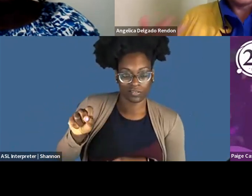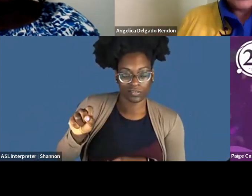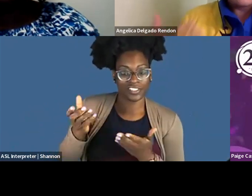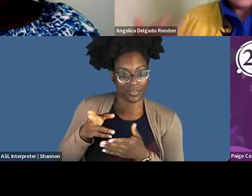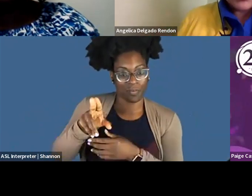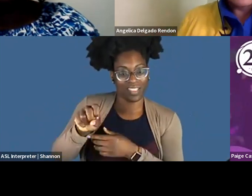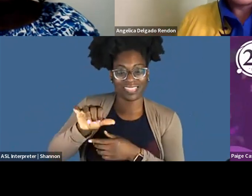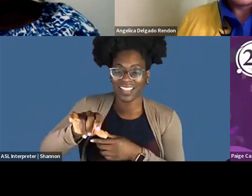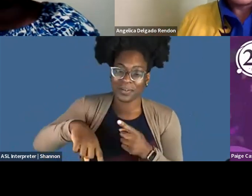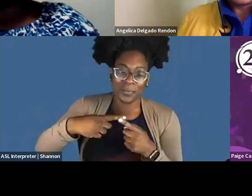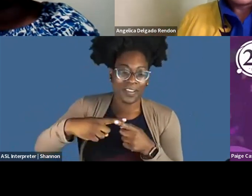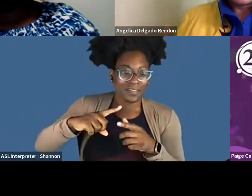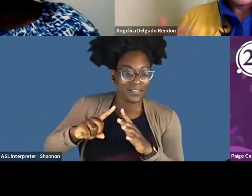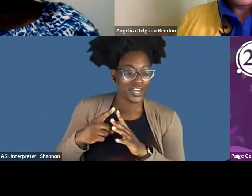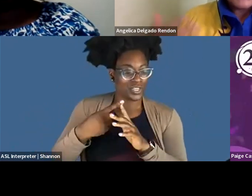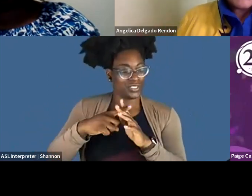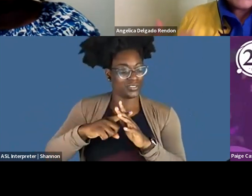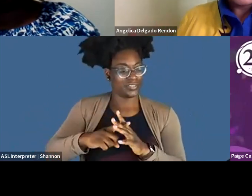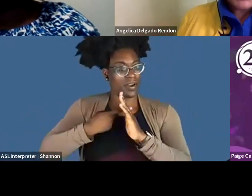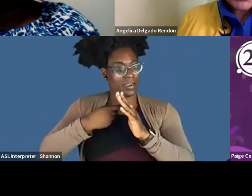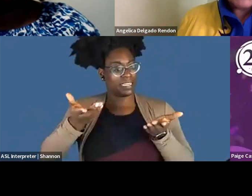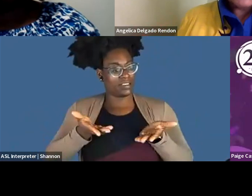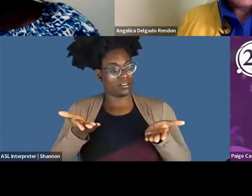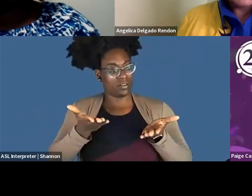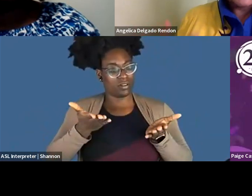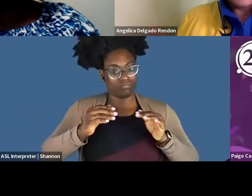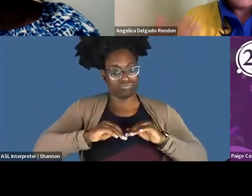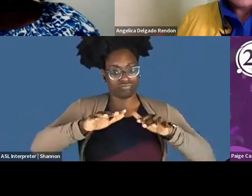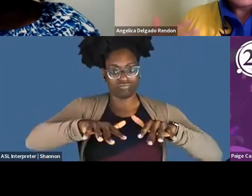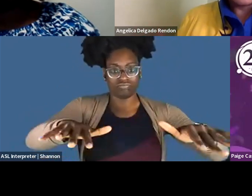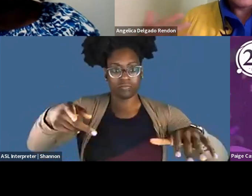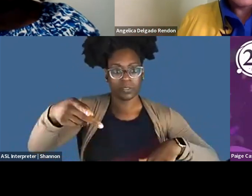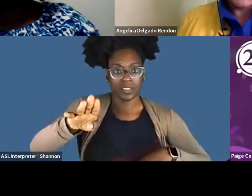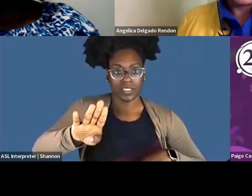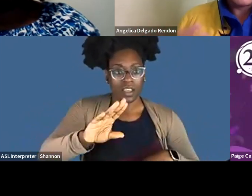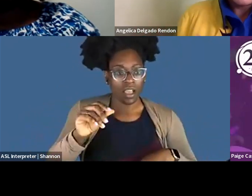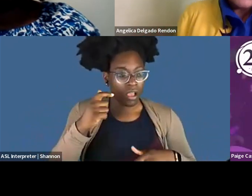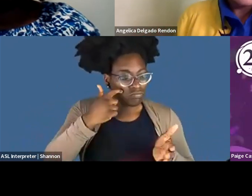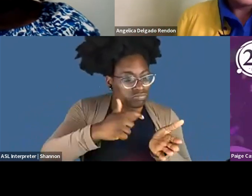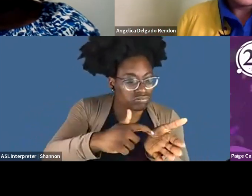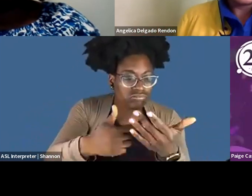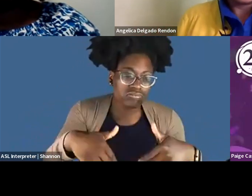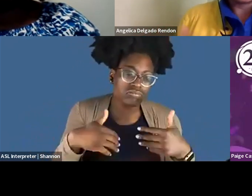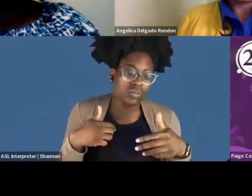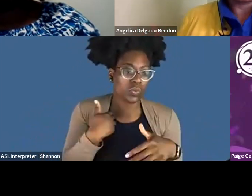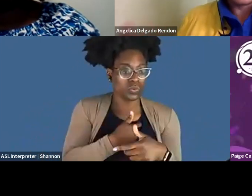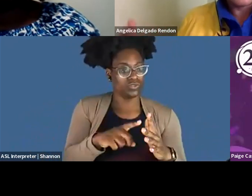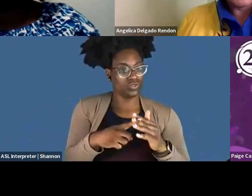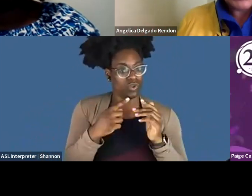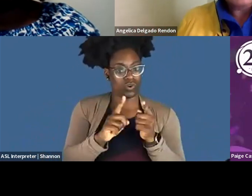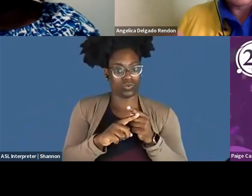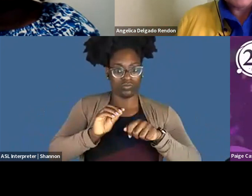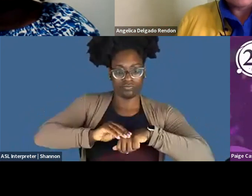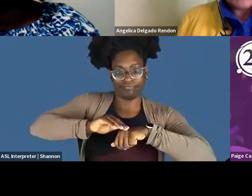way to go about creating change, creating social change. You cannot, I don't feel like you can create